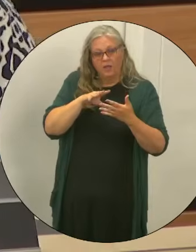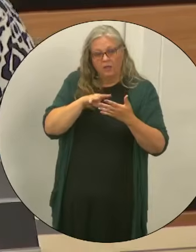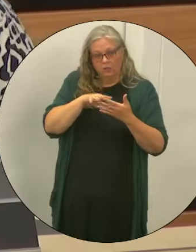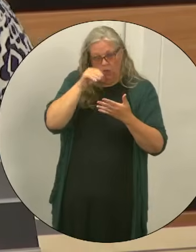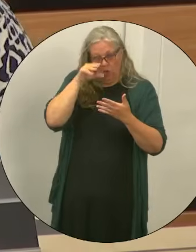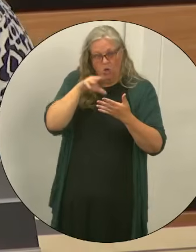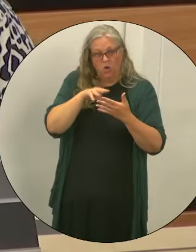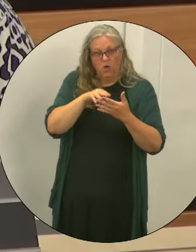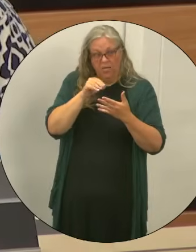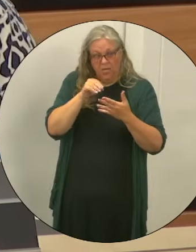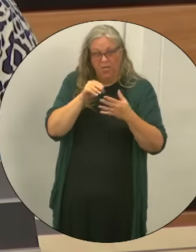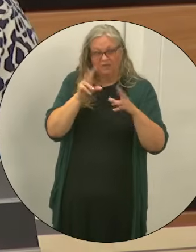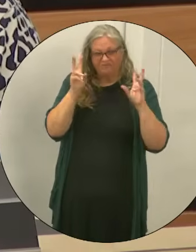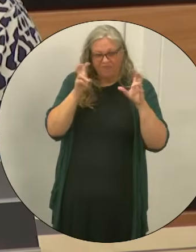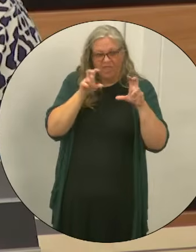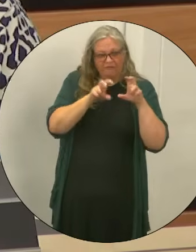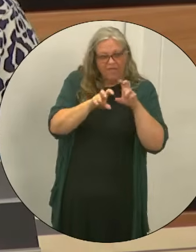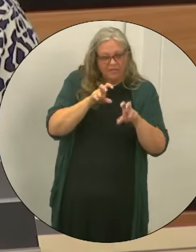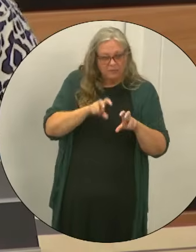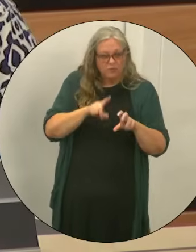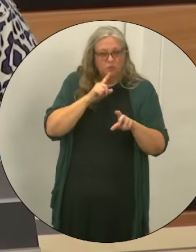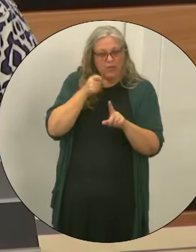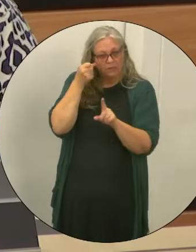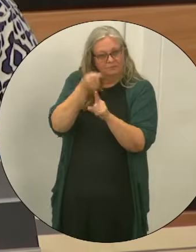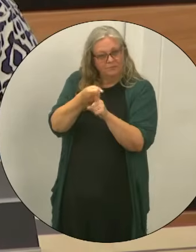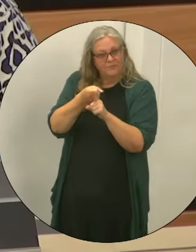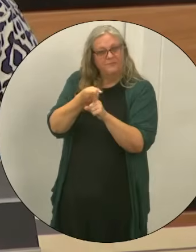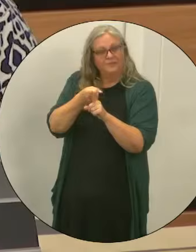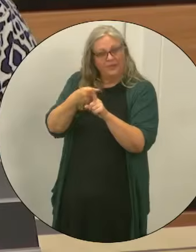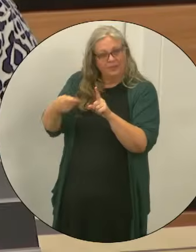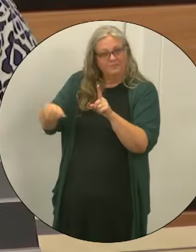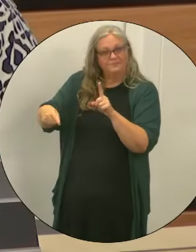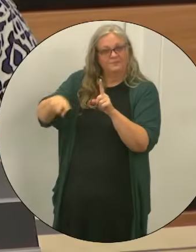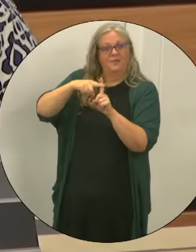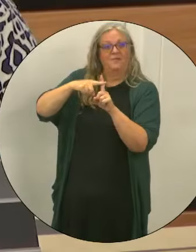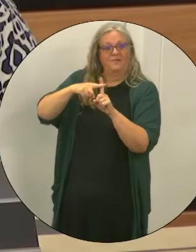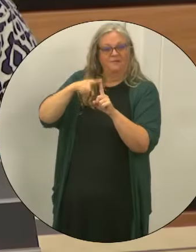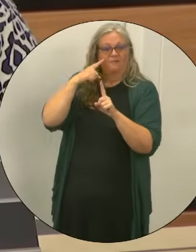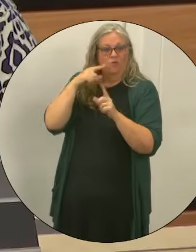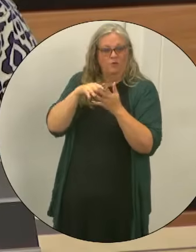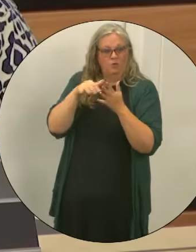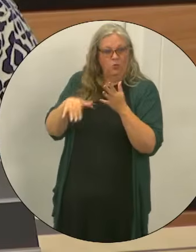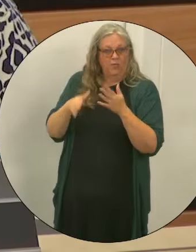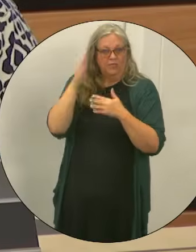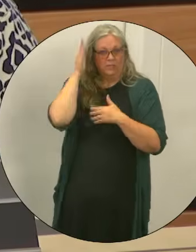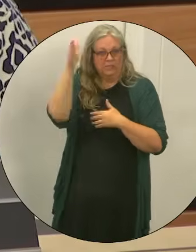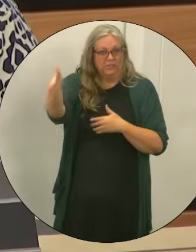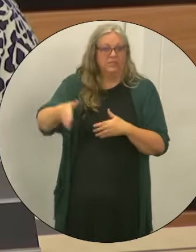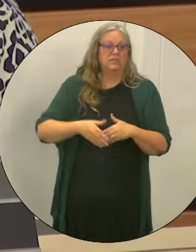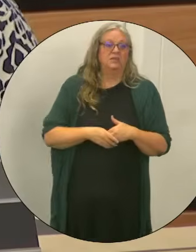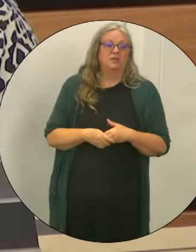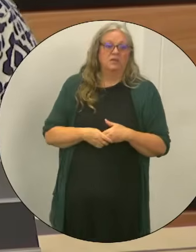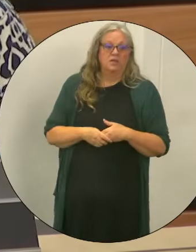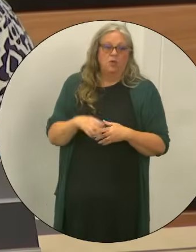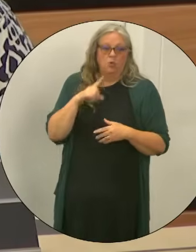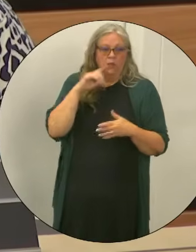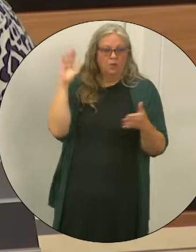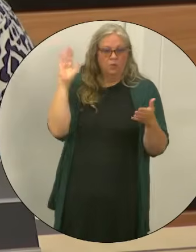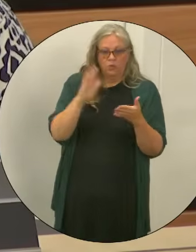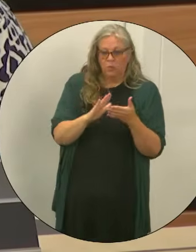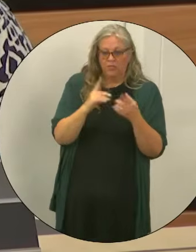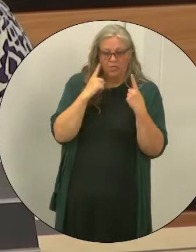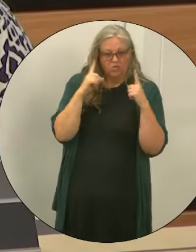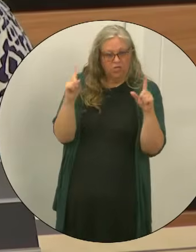longest impact in academic outcomes for our students. And it reduces the achievement